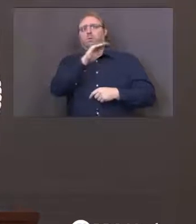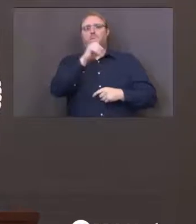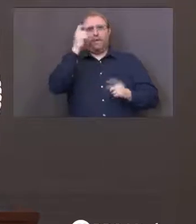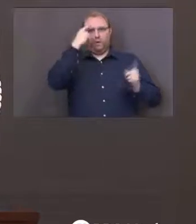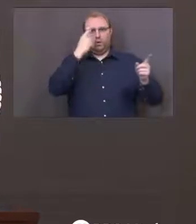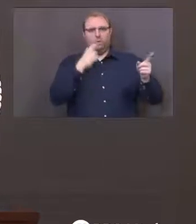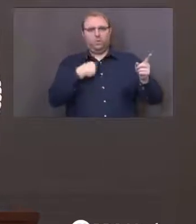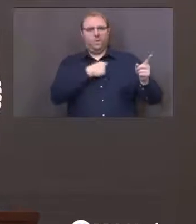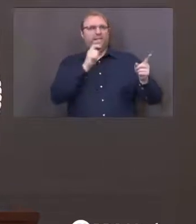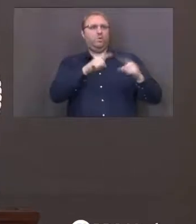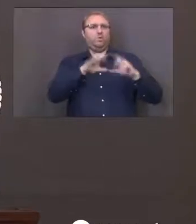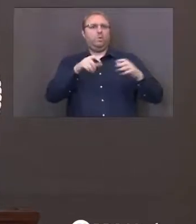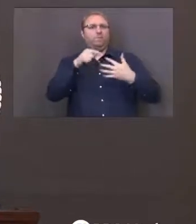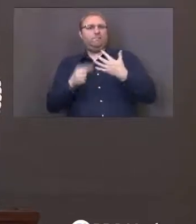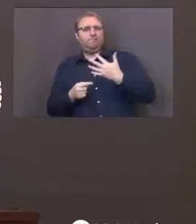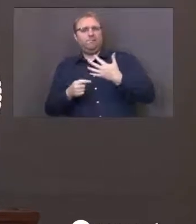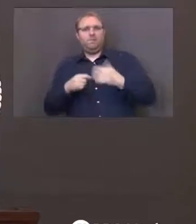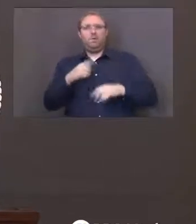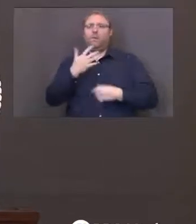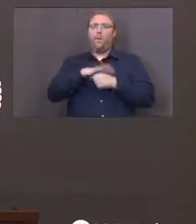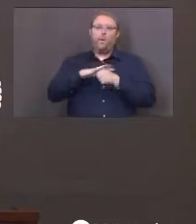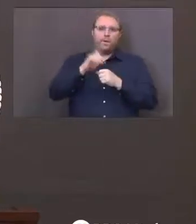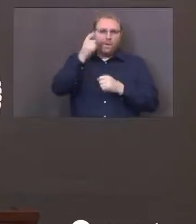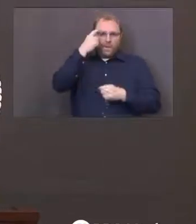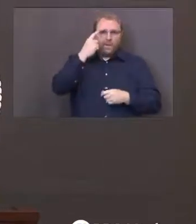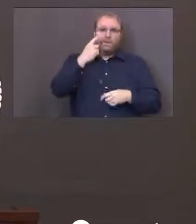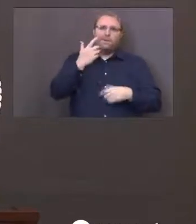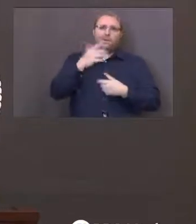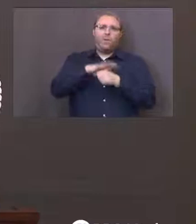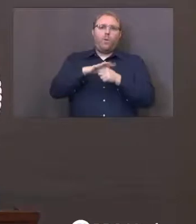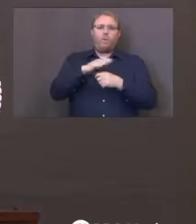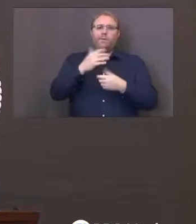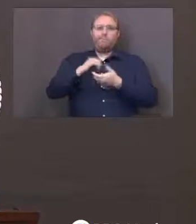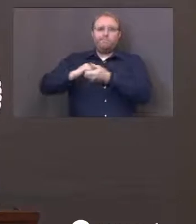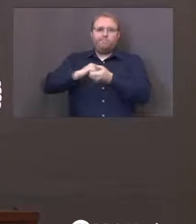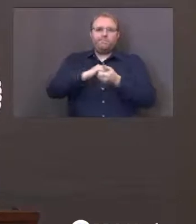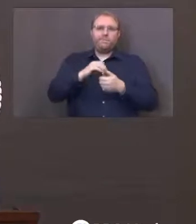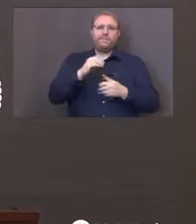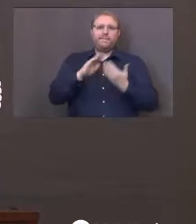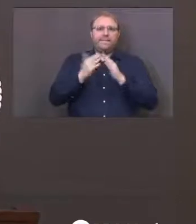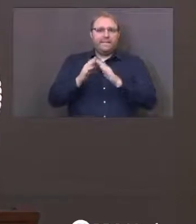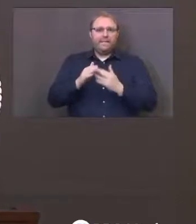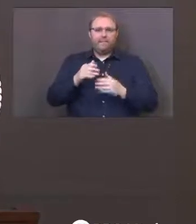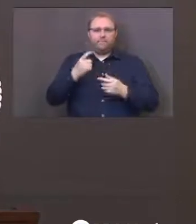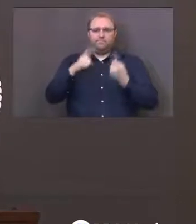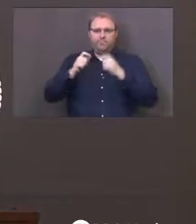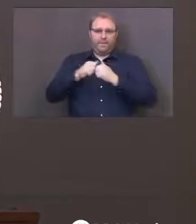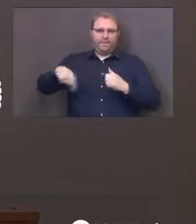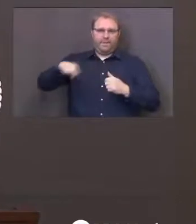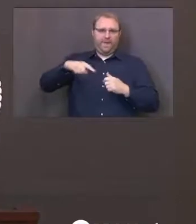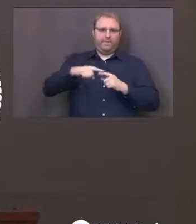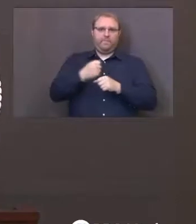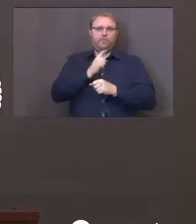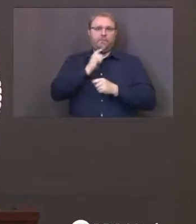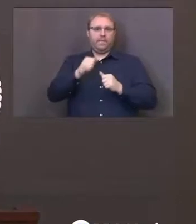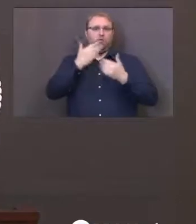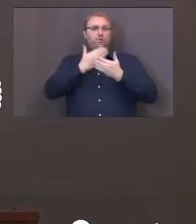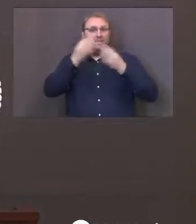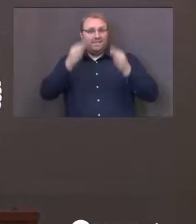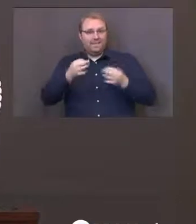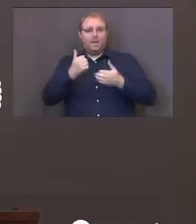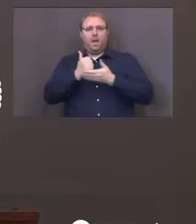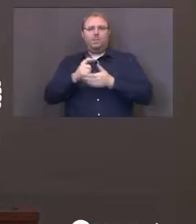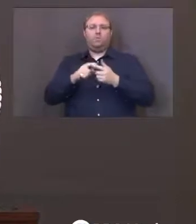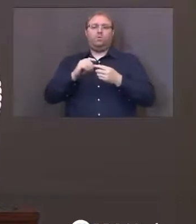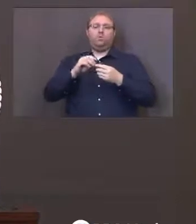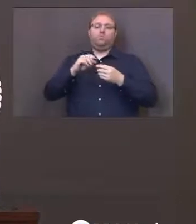side, to local health departments, to local officials, whoever is best situated, or everyone to make those decisions that can help